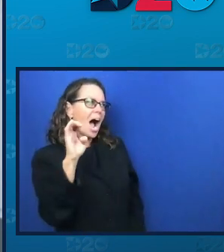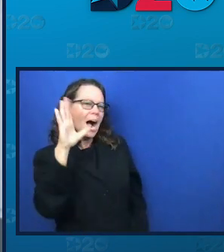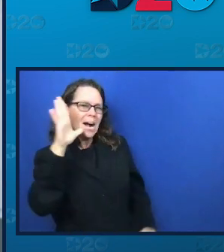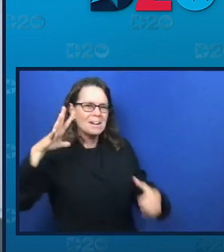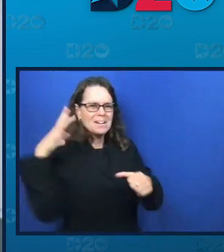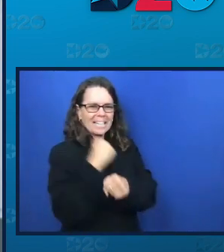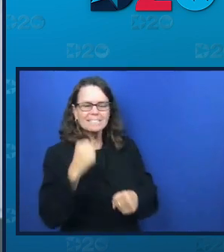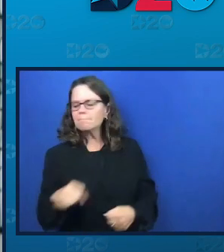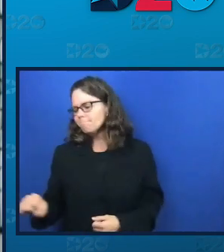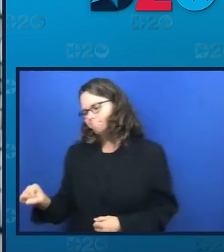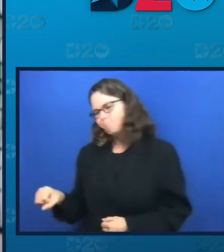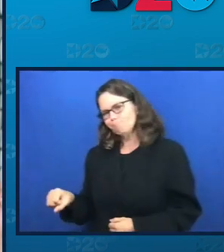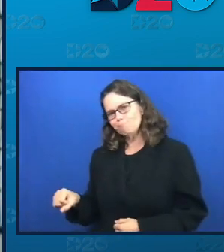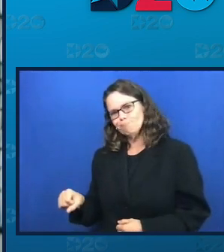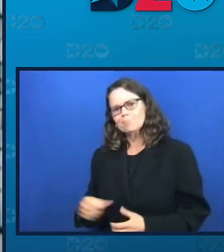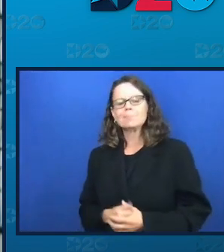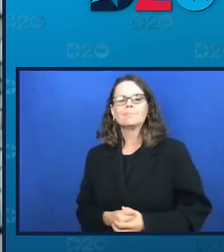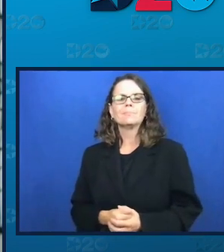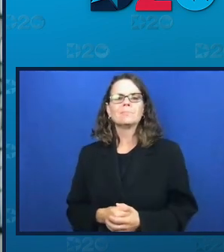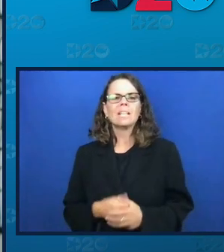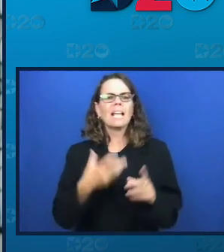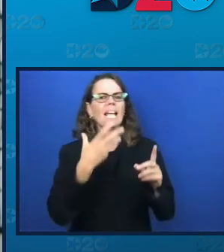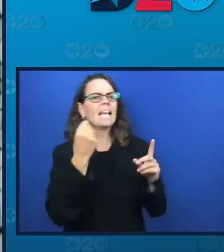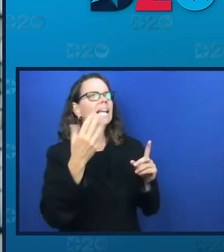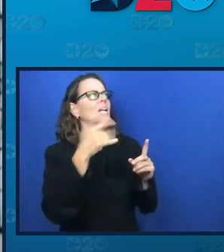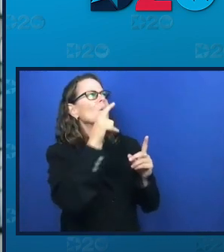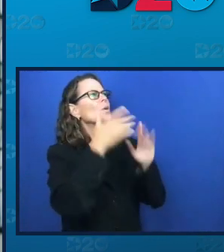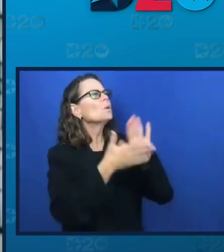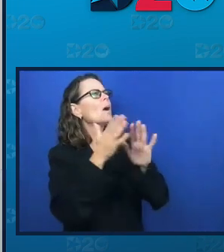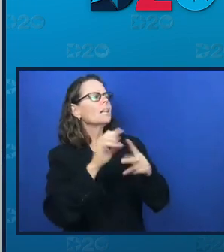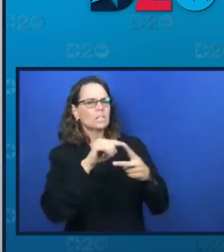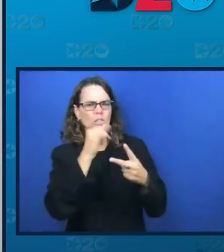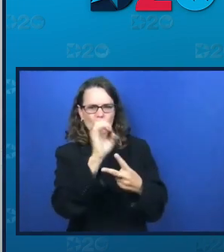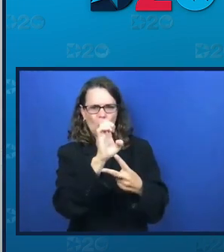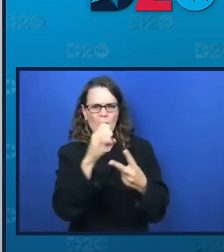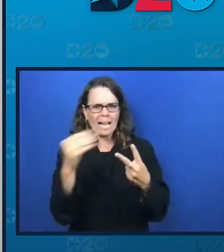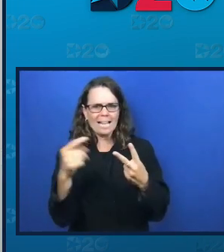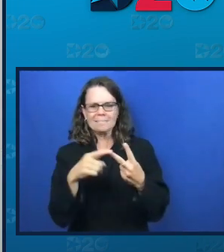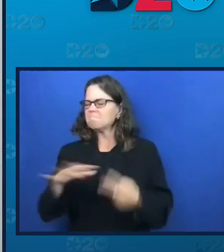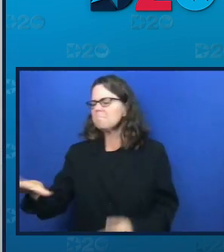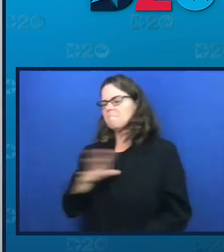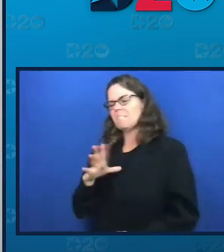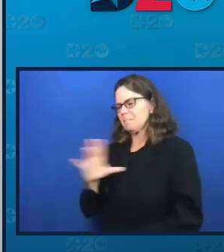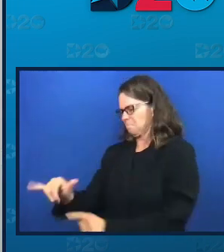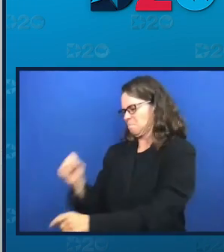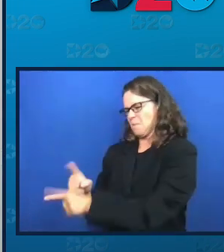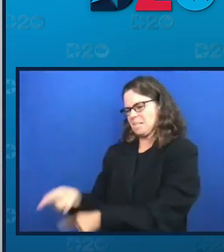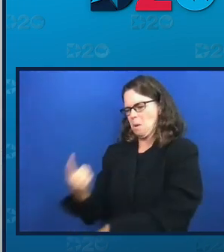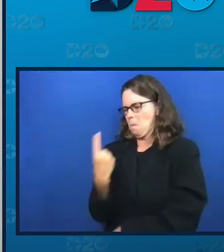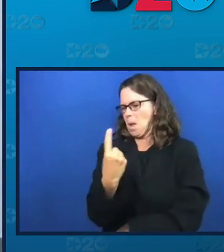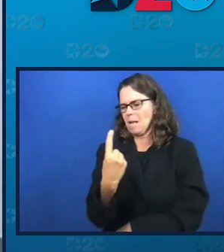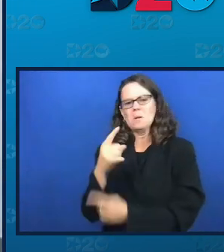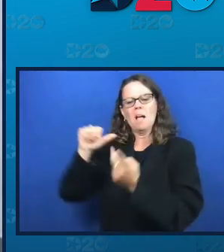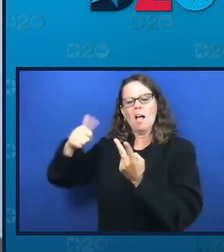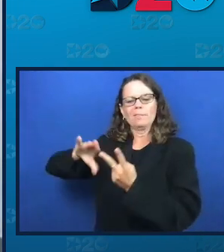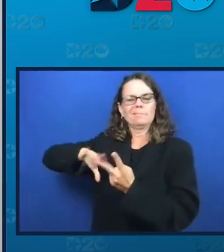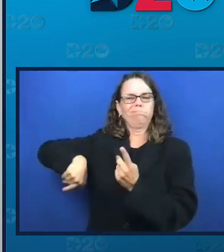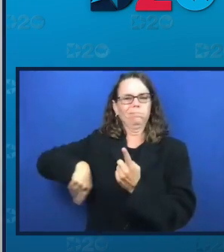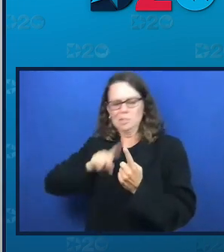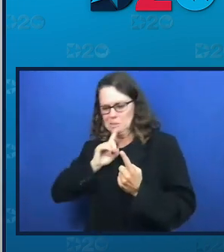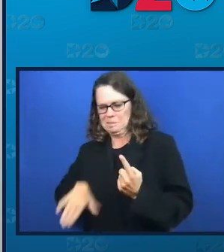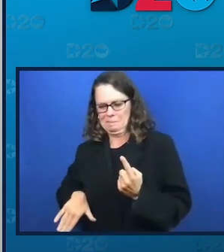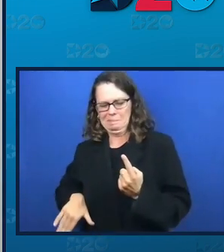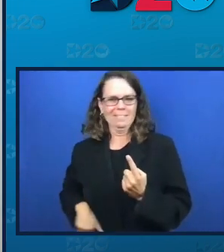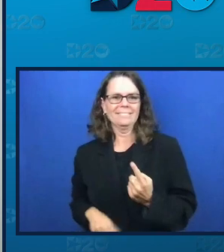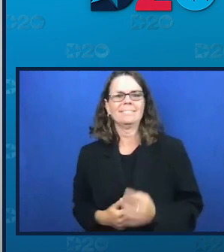And... Exactly, that's it. This video's over. What would you say if you knew that